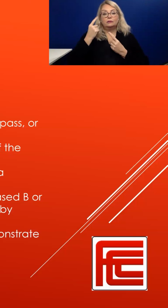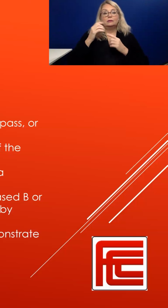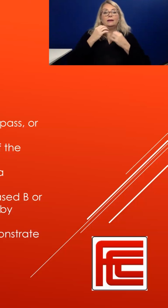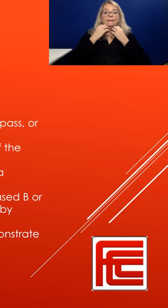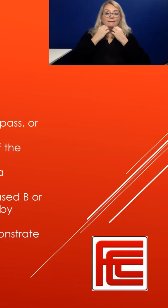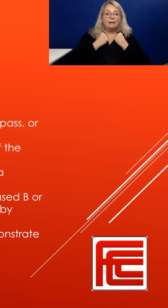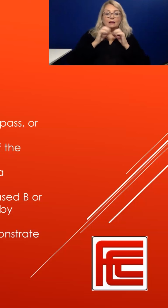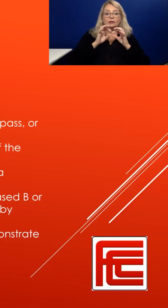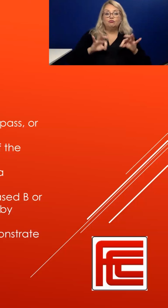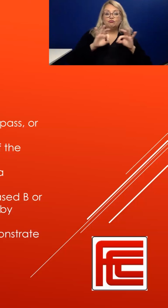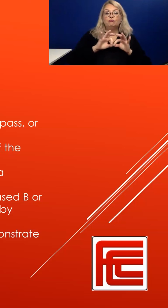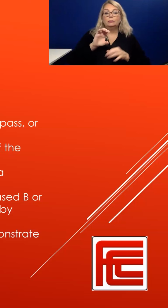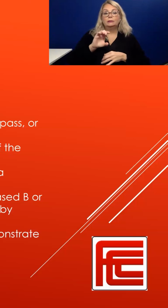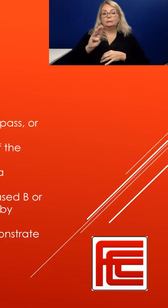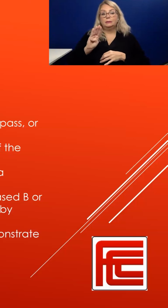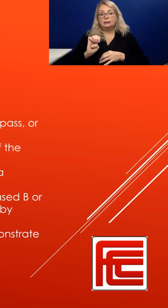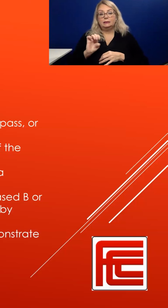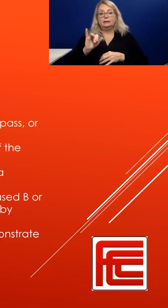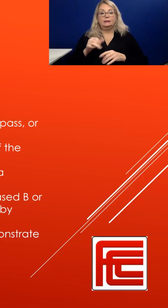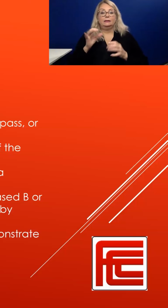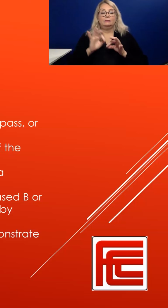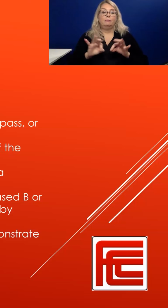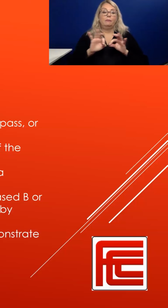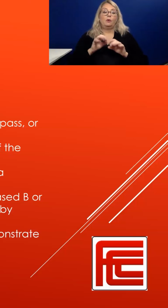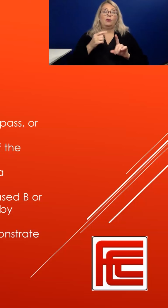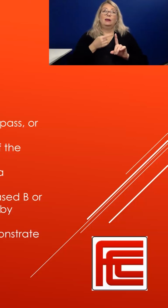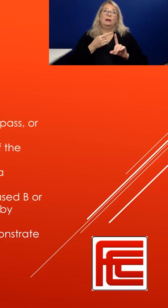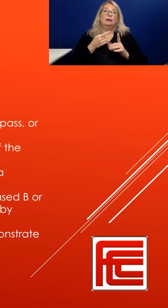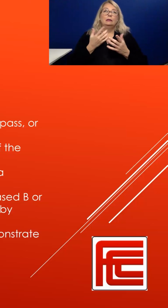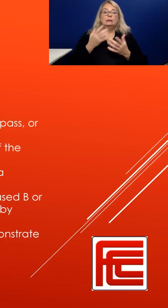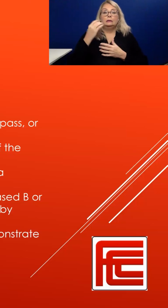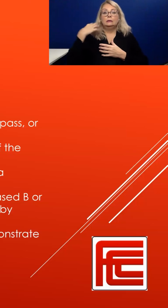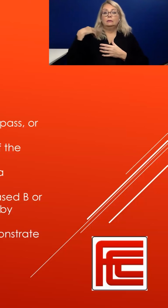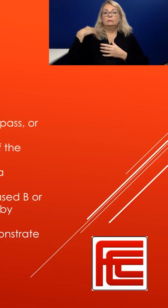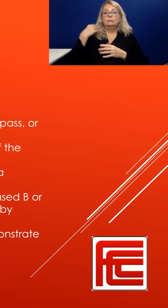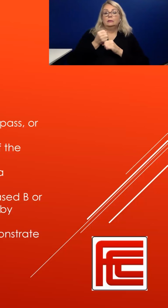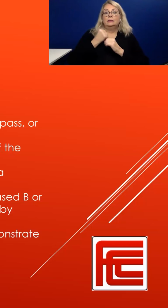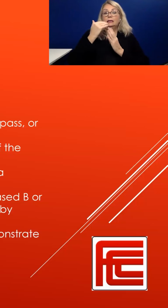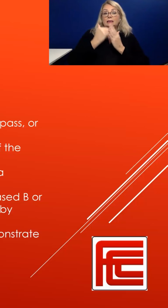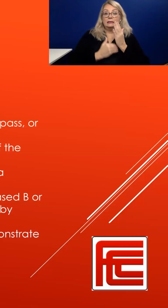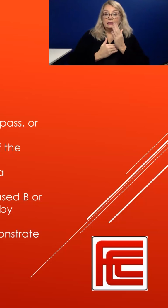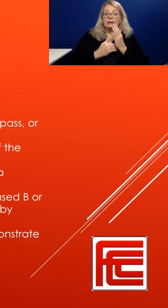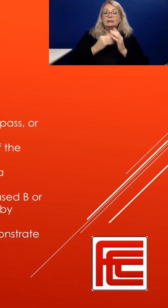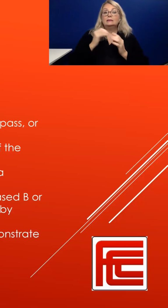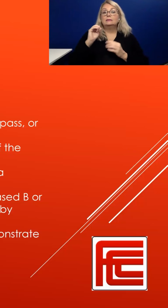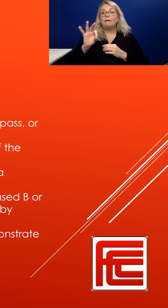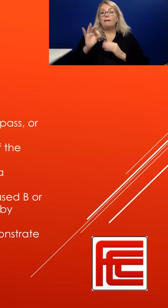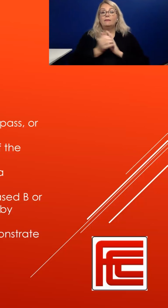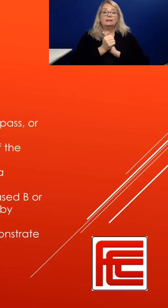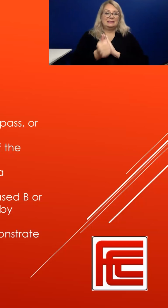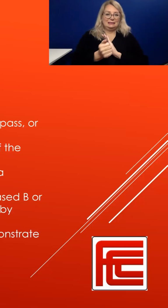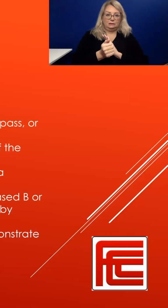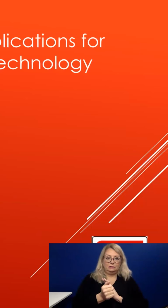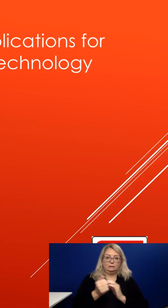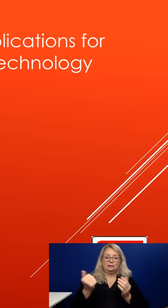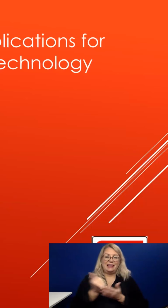So, yeah, ideally, the employer gets a list of what they could do, right? All those things that were achieved.